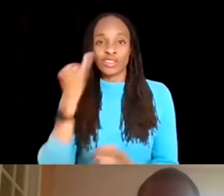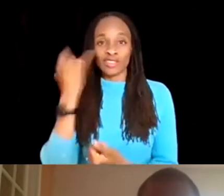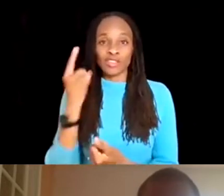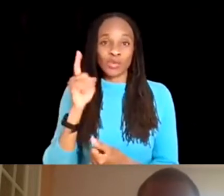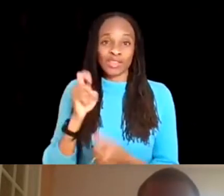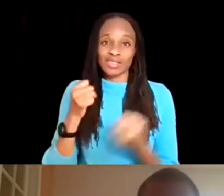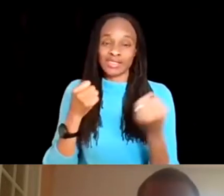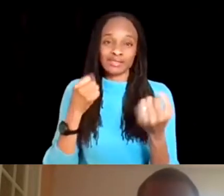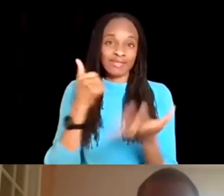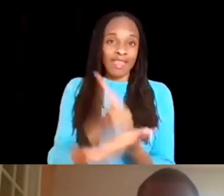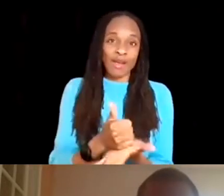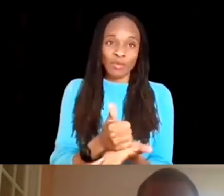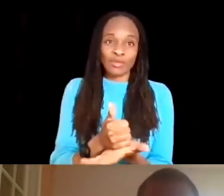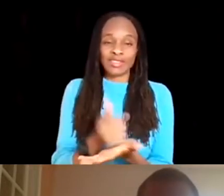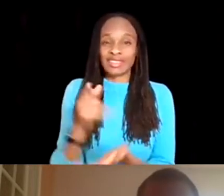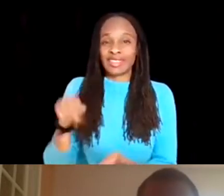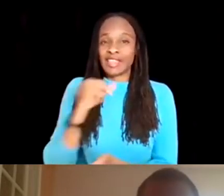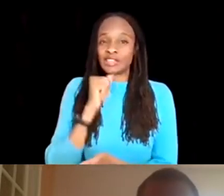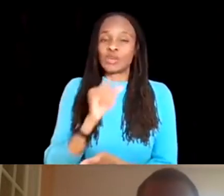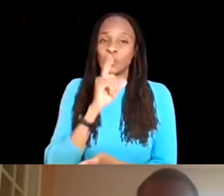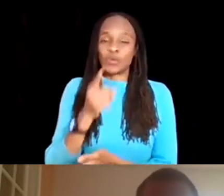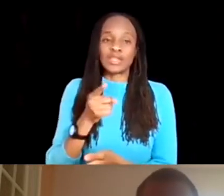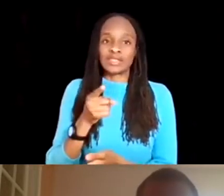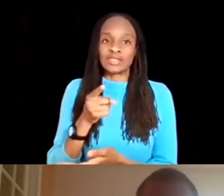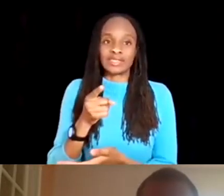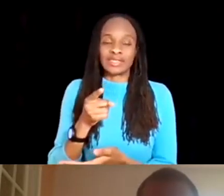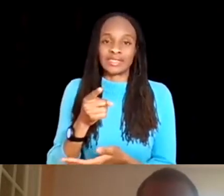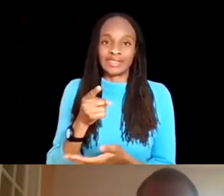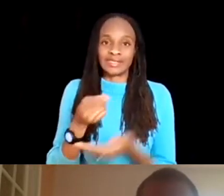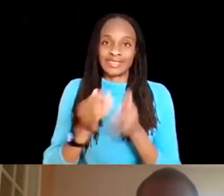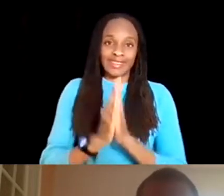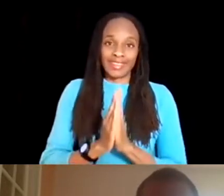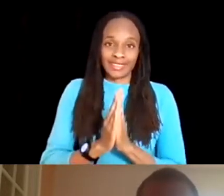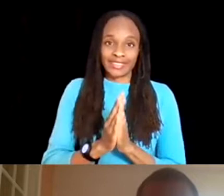help, they don't really, you know, reach their hands and say, do you need help?